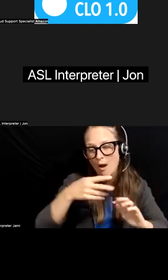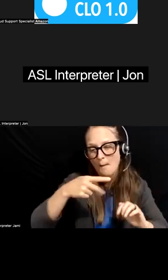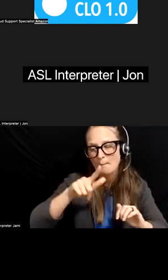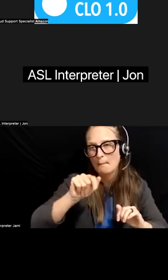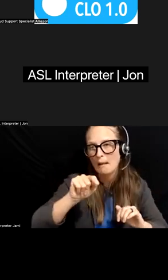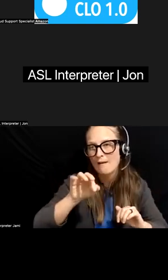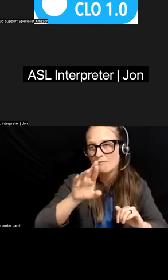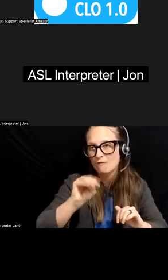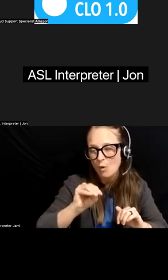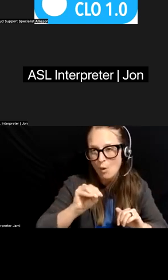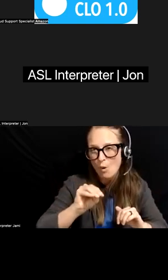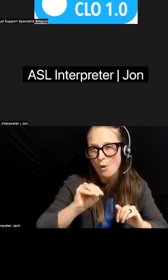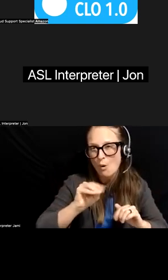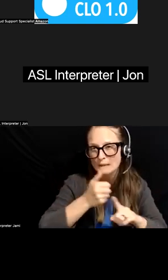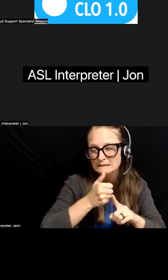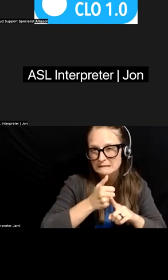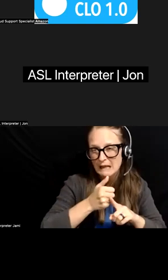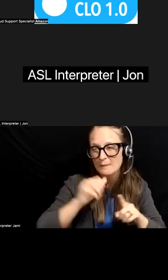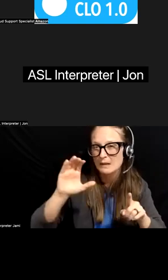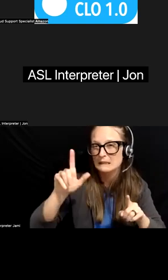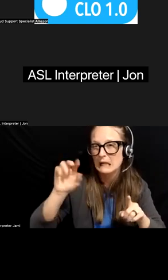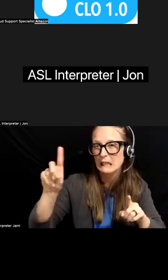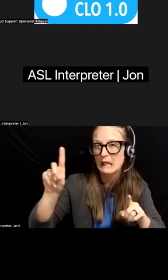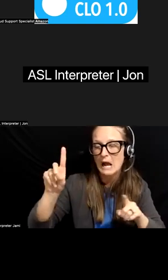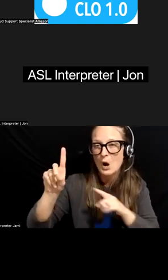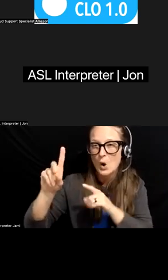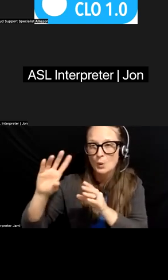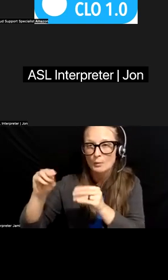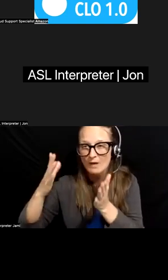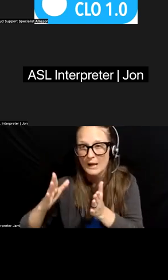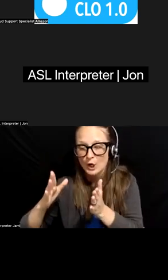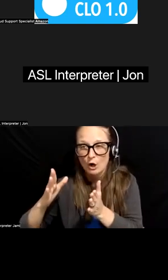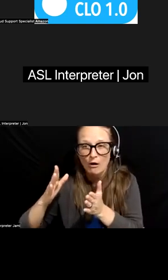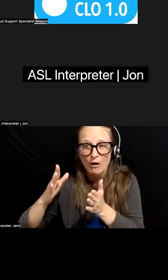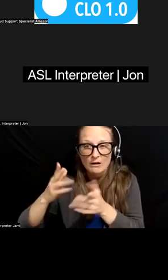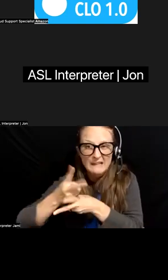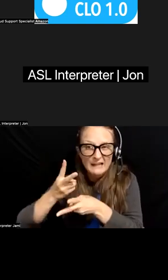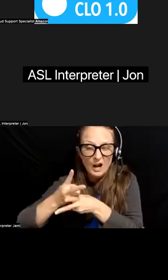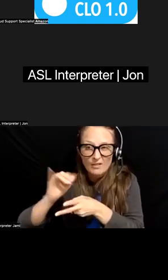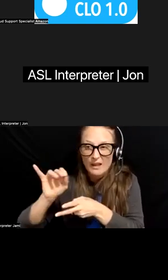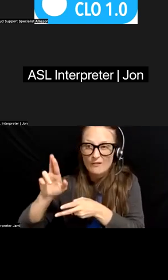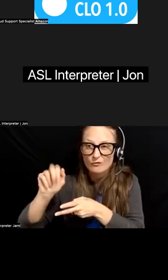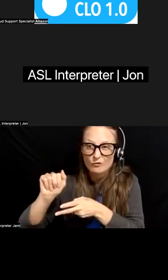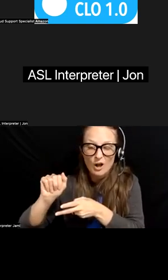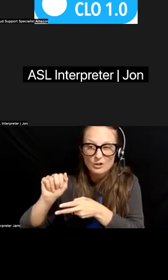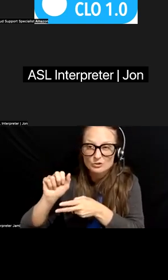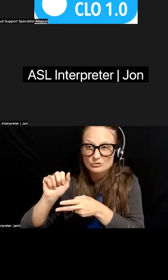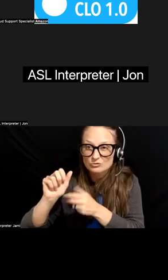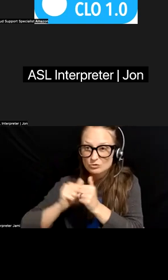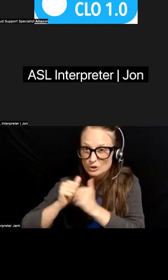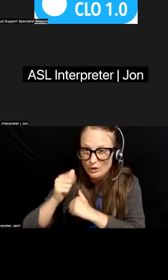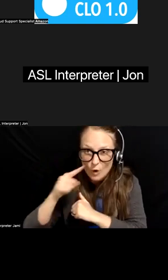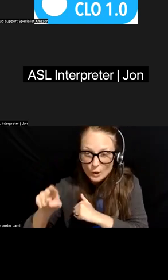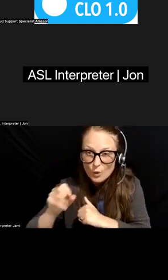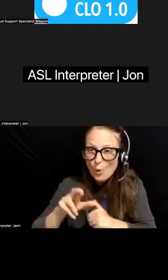and you don't want to let the cloud provider handle the infrastructure for you, or you want to do it all in the cloud, or you want to do